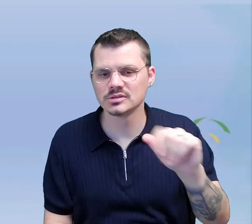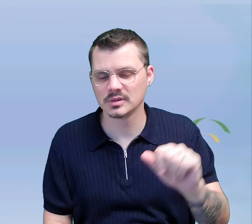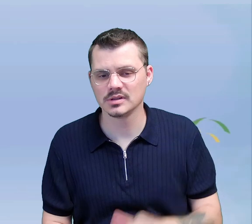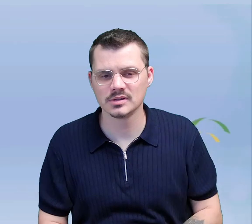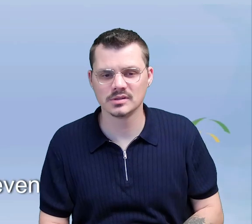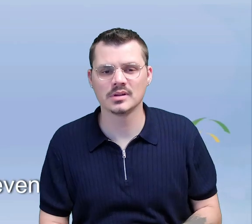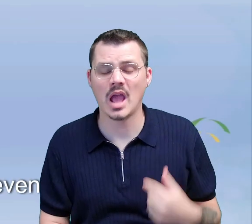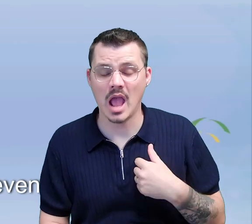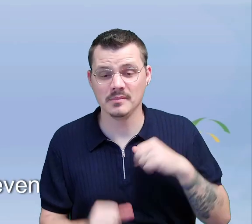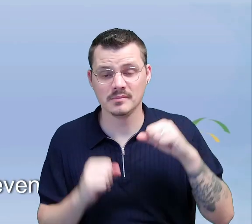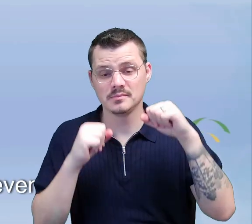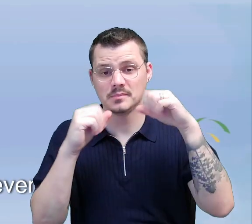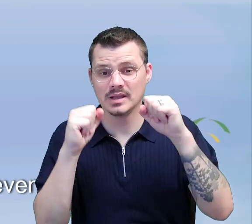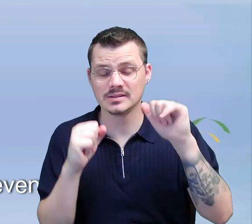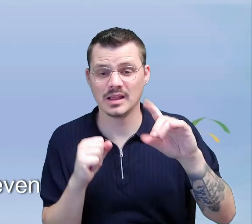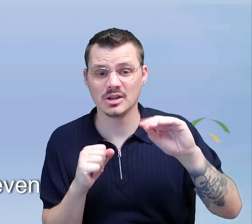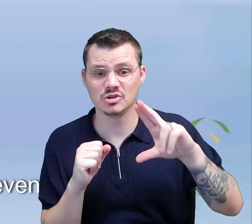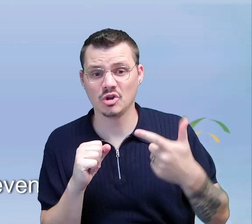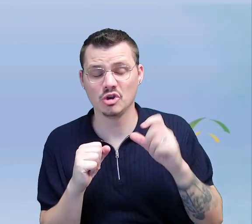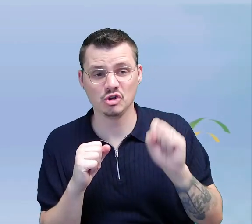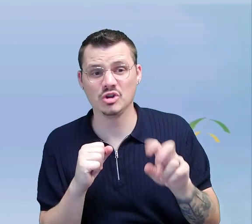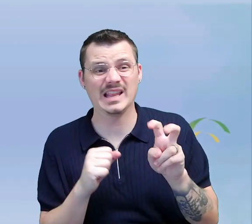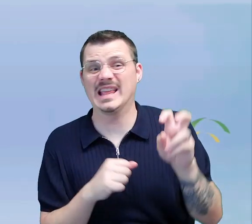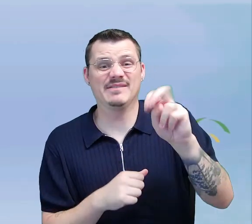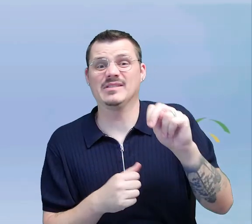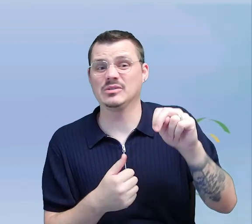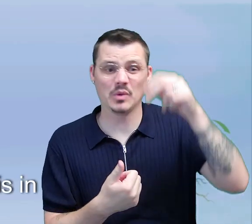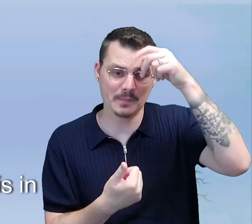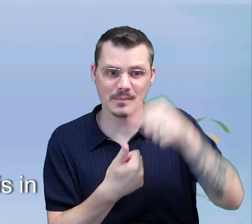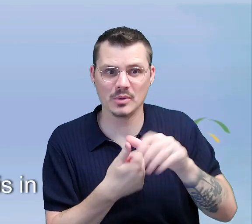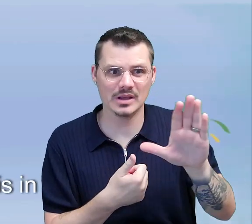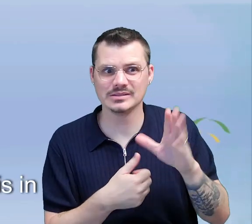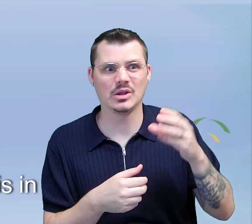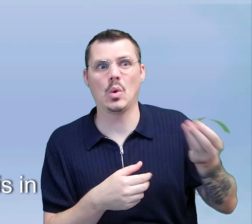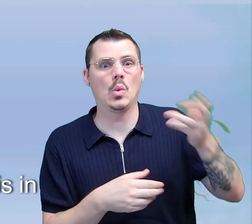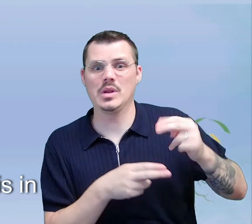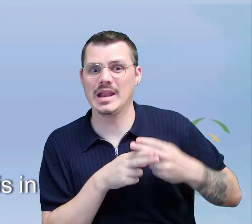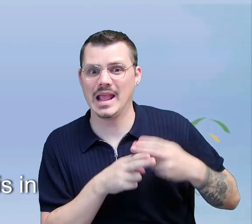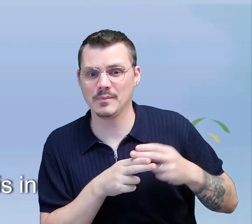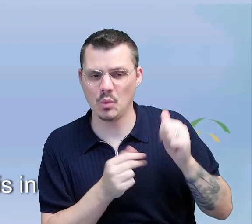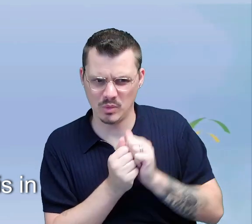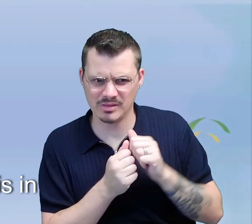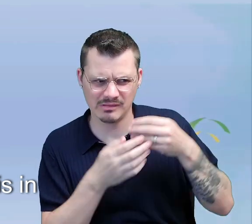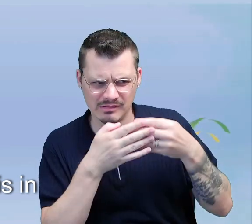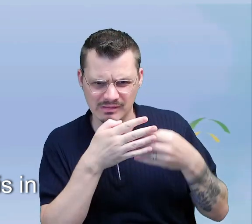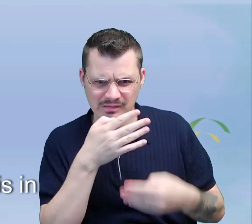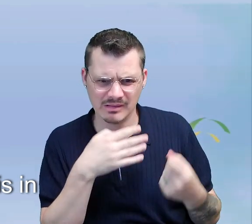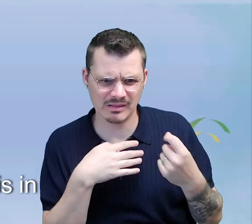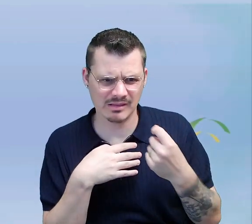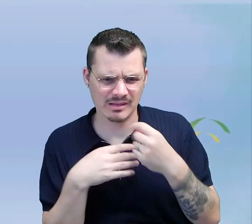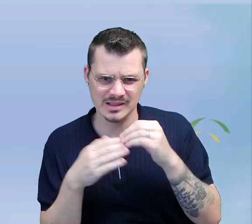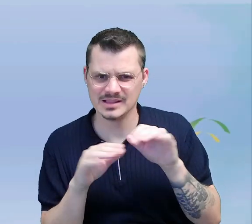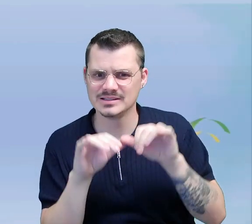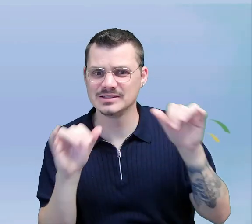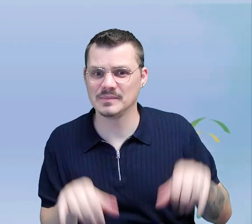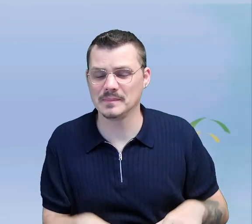disability. I'm kind of amazed that Doug could even remember his own name at this point with all this in